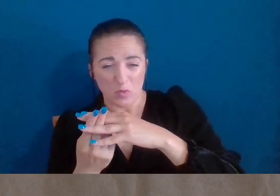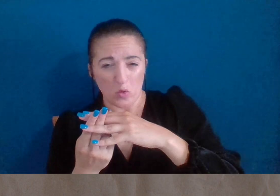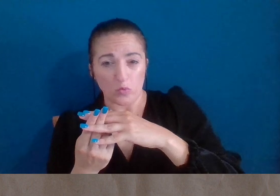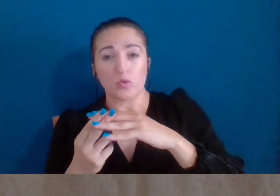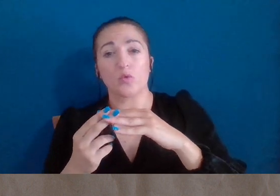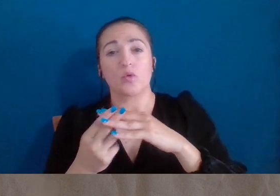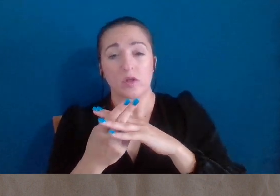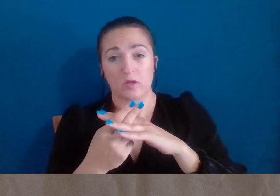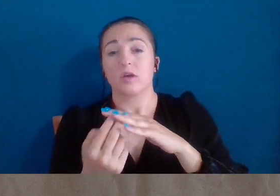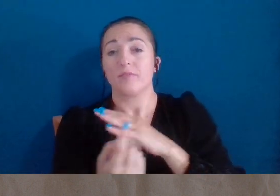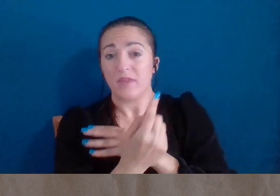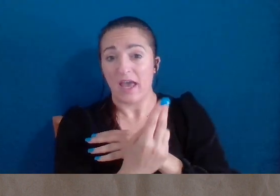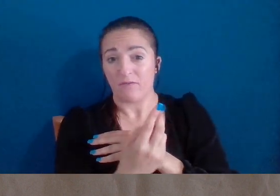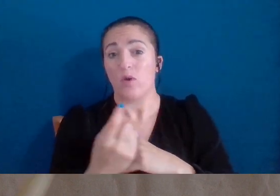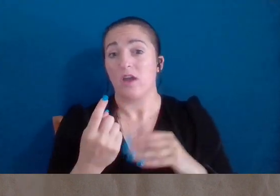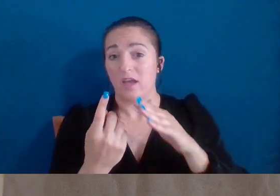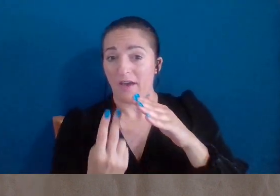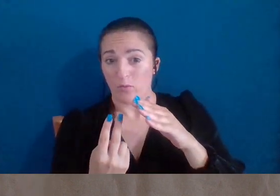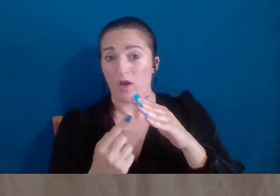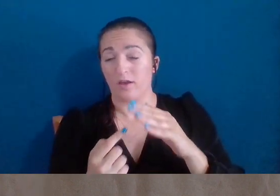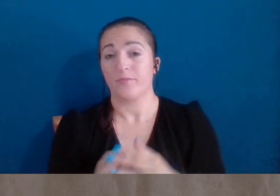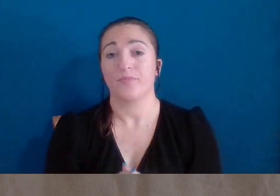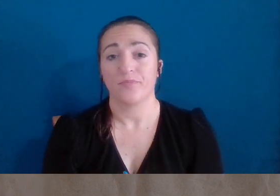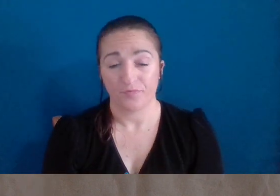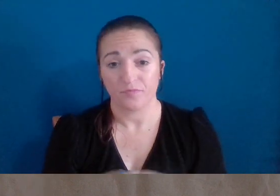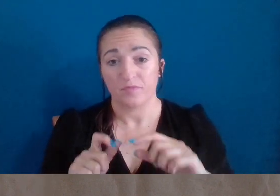through halfway. See, it's halfway.